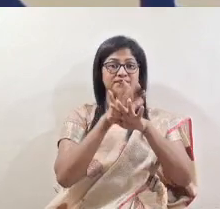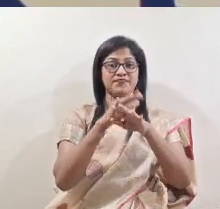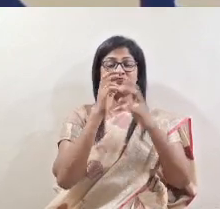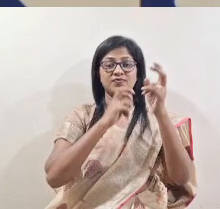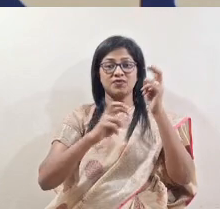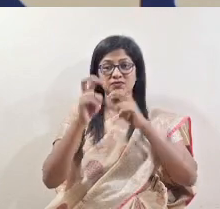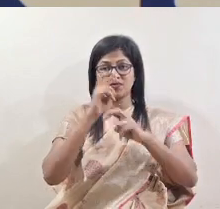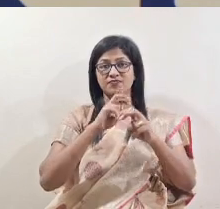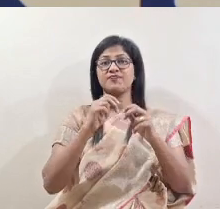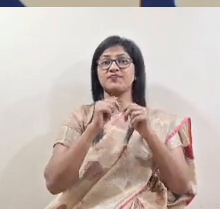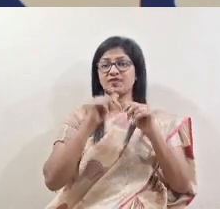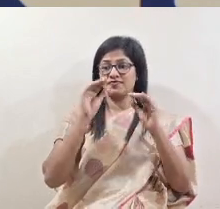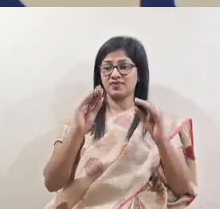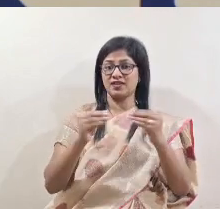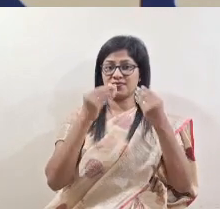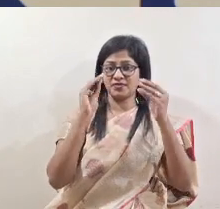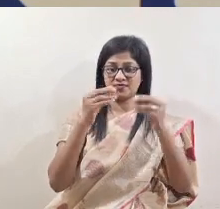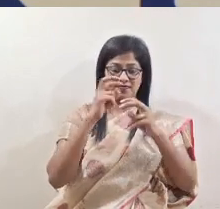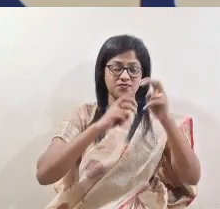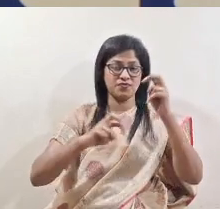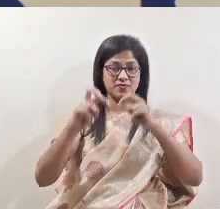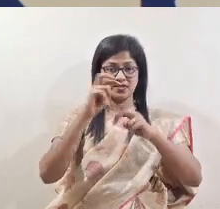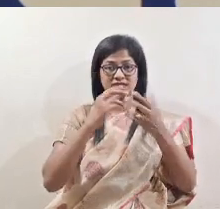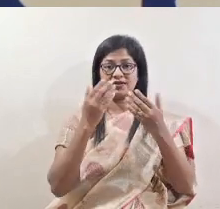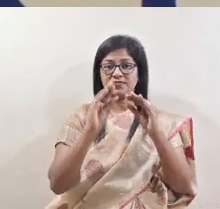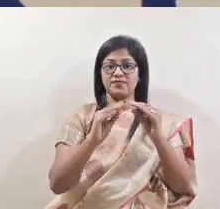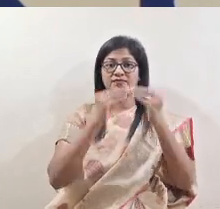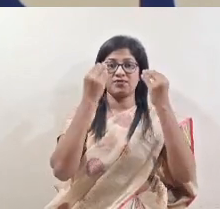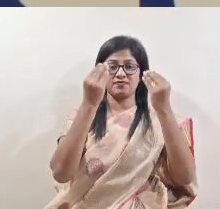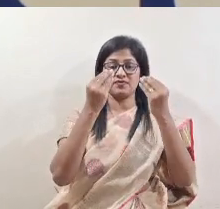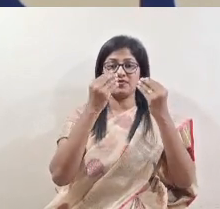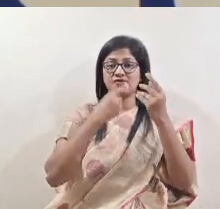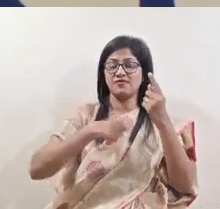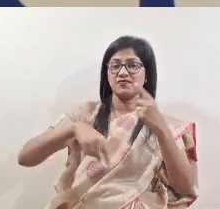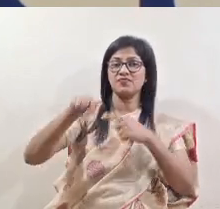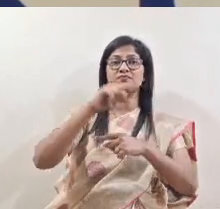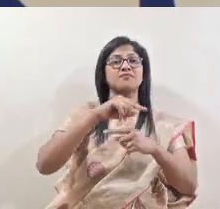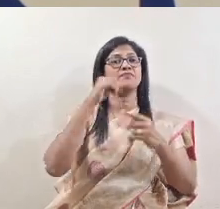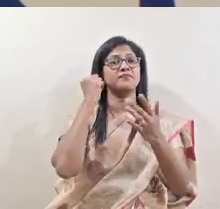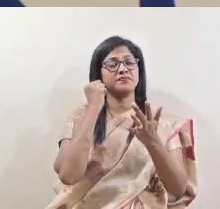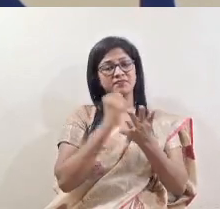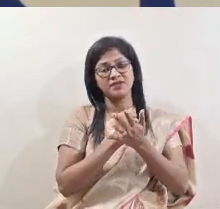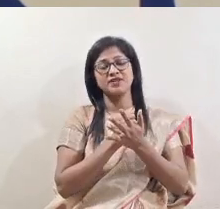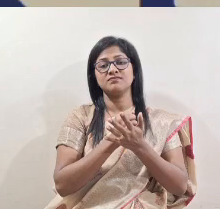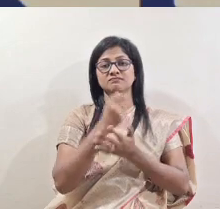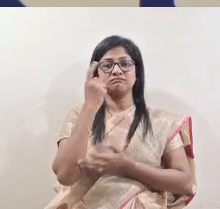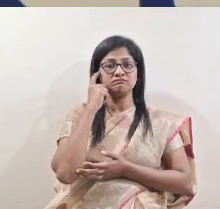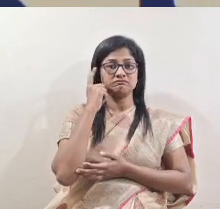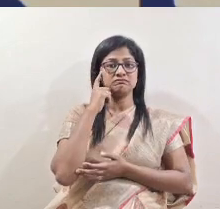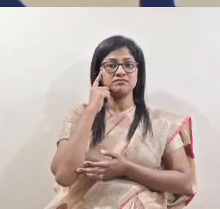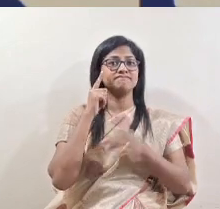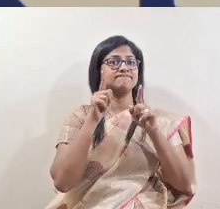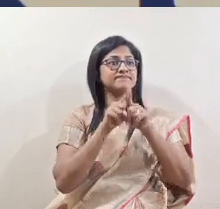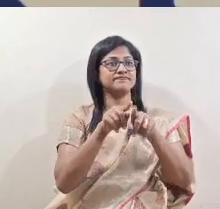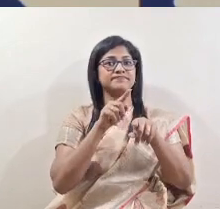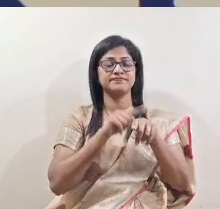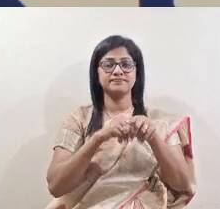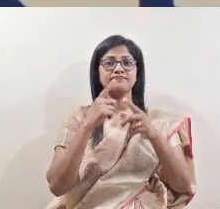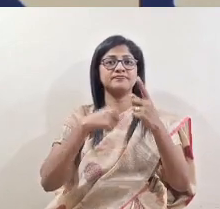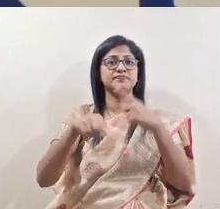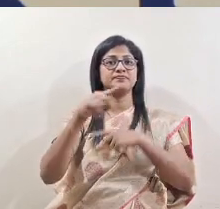inclusive mobility, when we are improving and providing the mobility, we have to take into